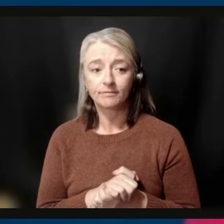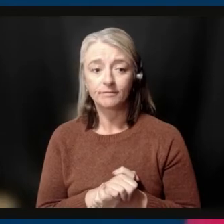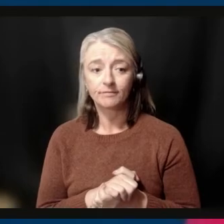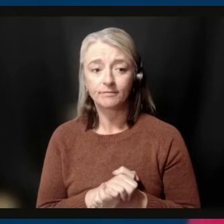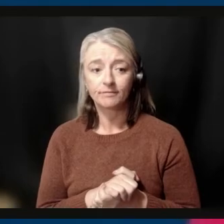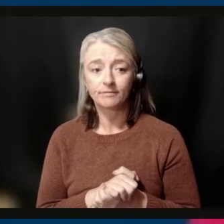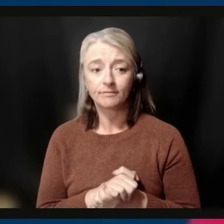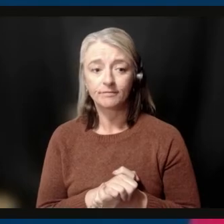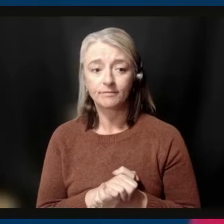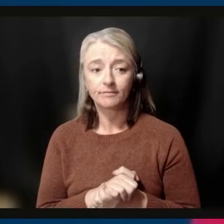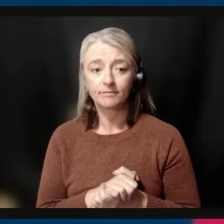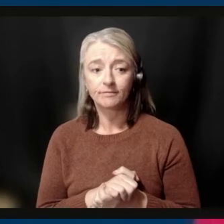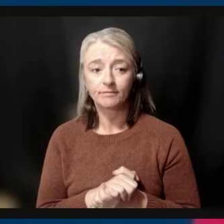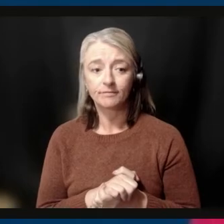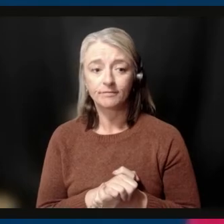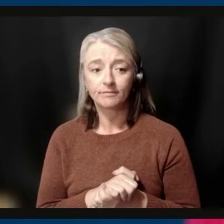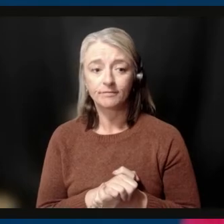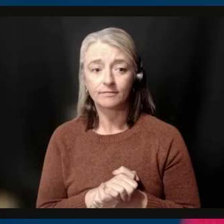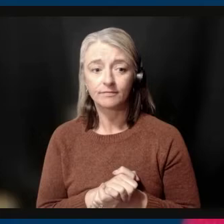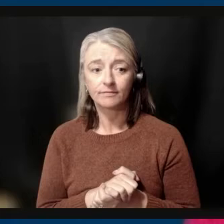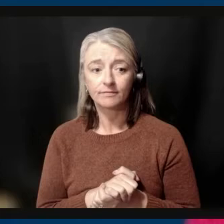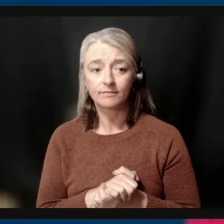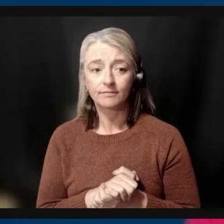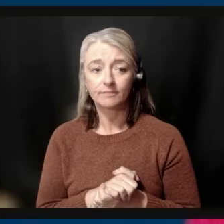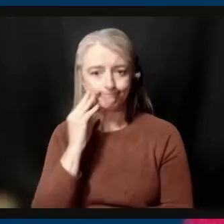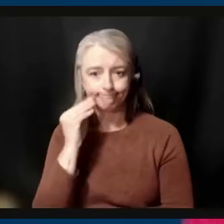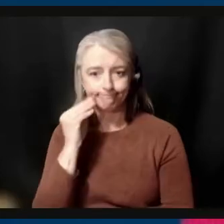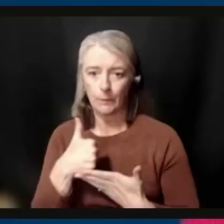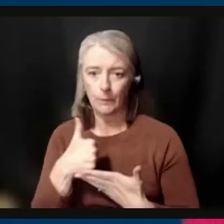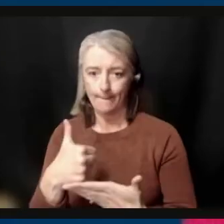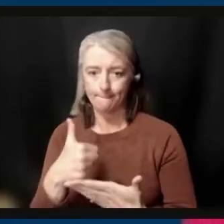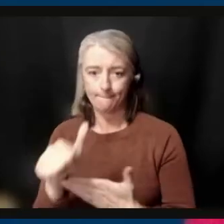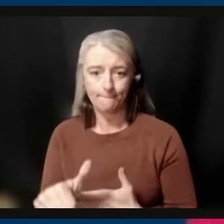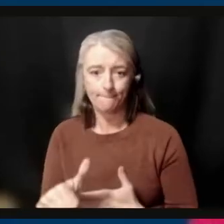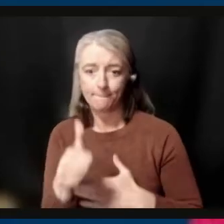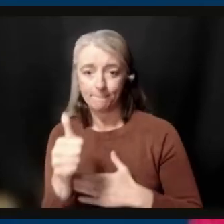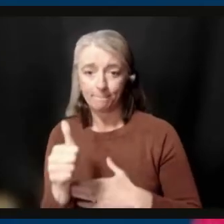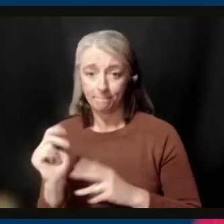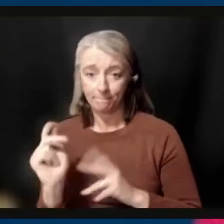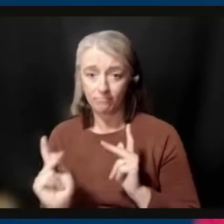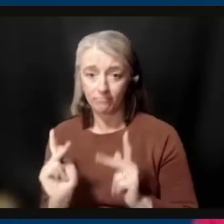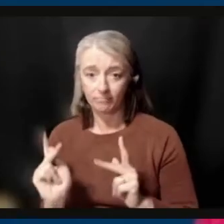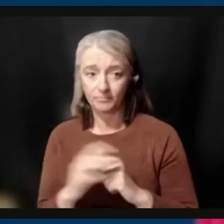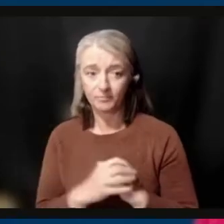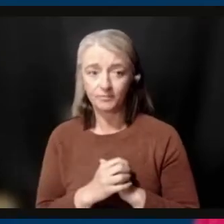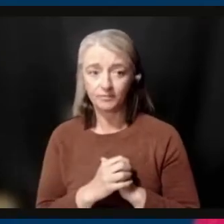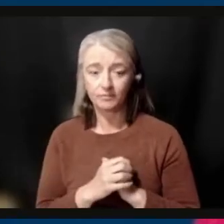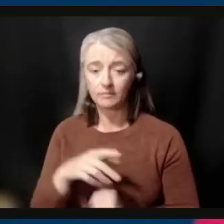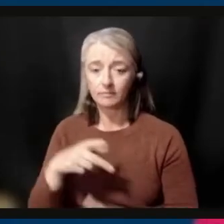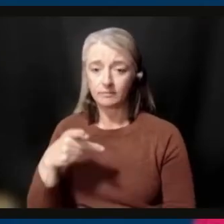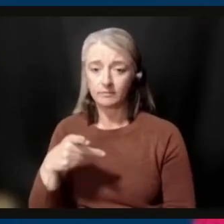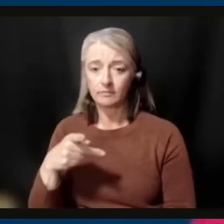my experience to help others. And Pivot was one way that